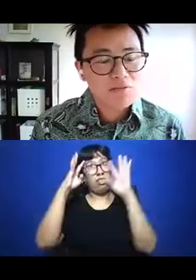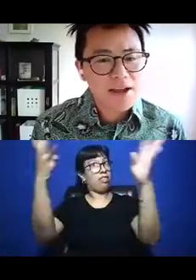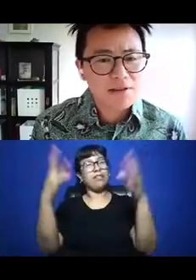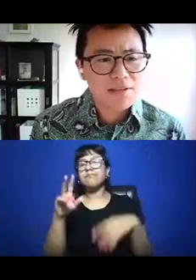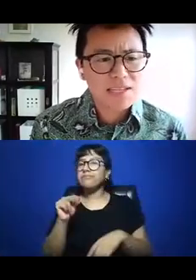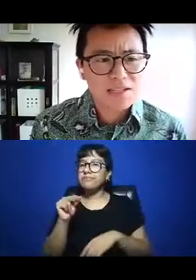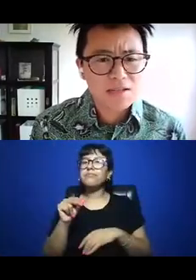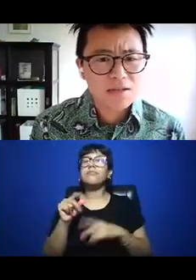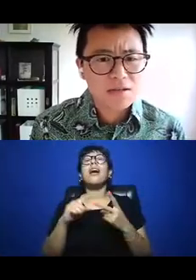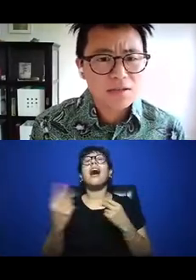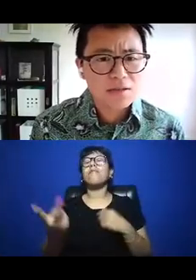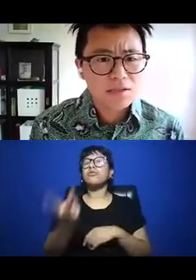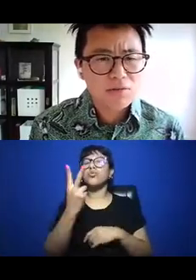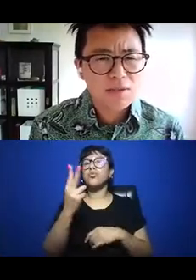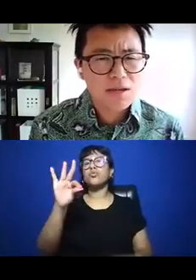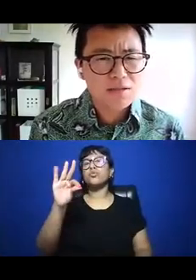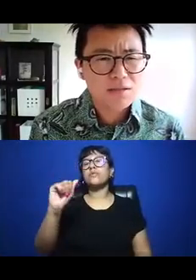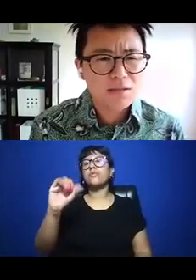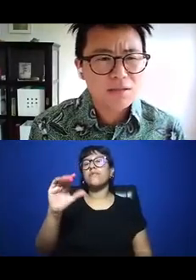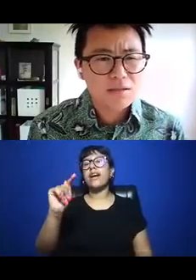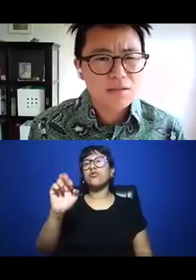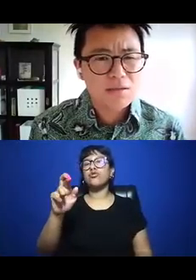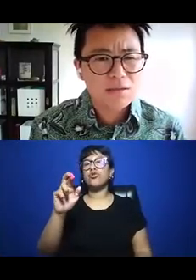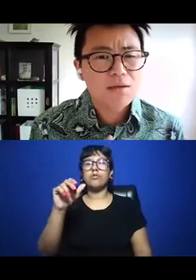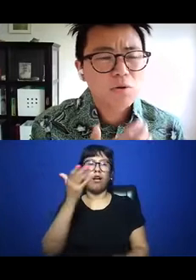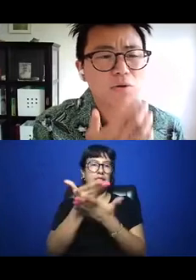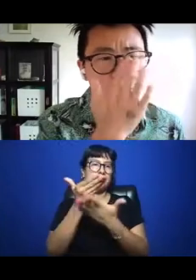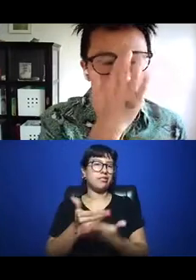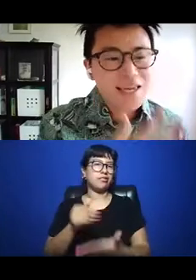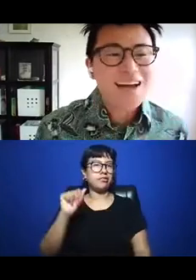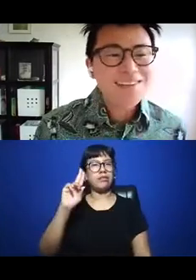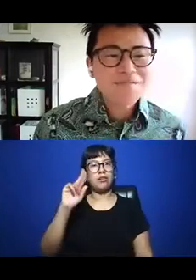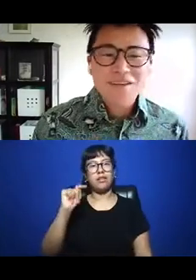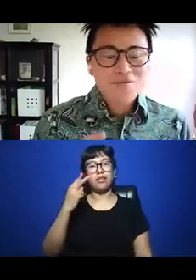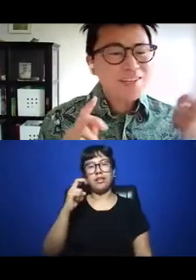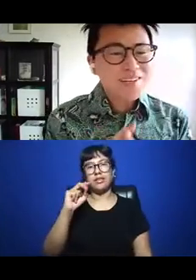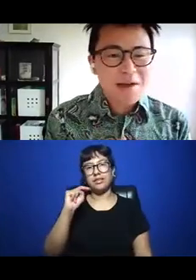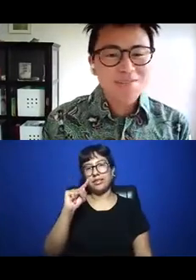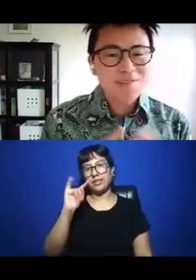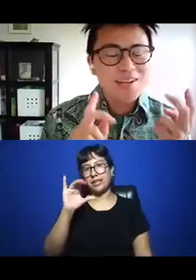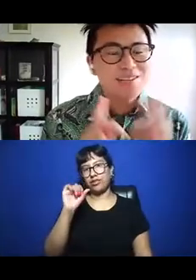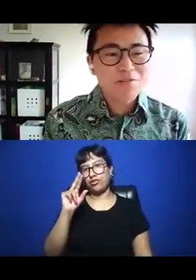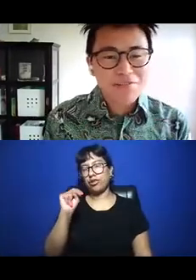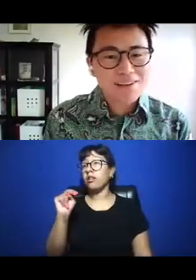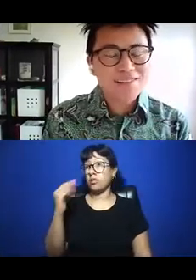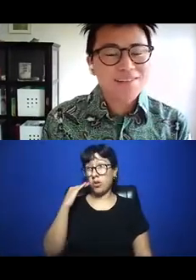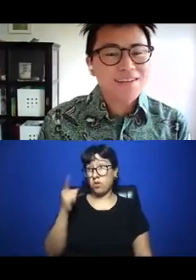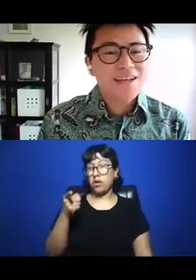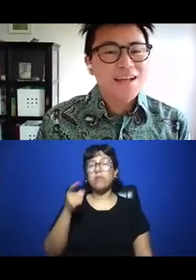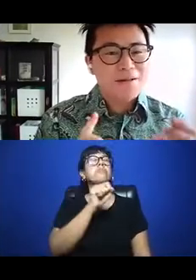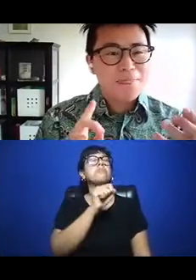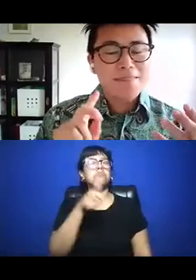on two-factor authentication. Do you know what that is? Cool. Yeah, so with a good password and